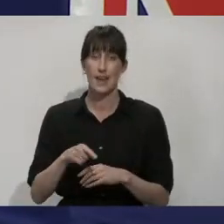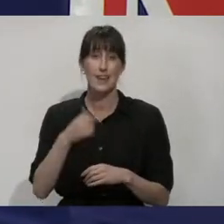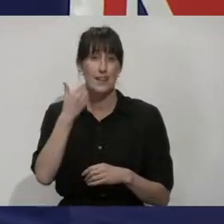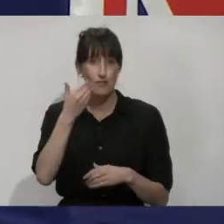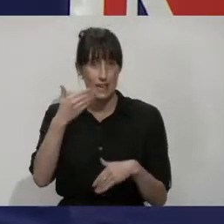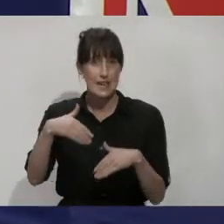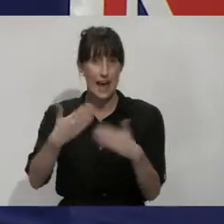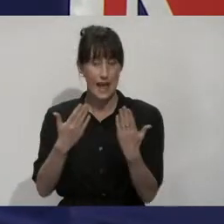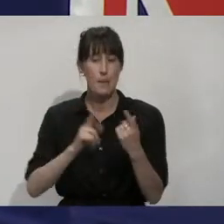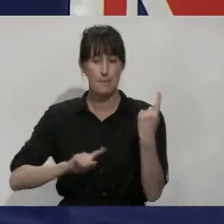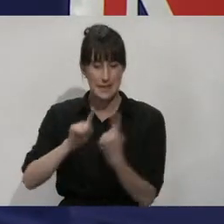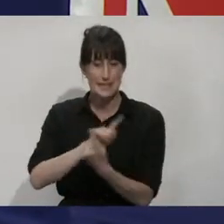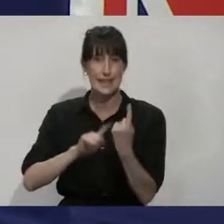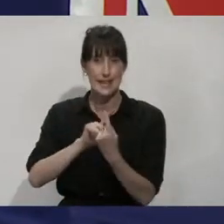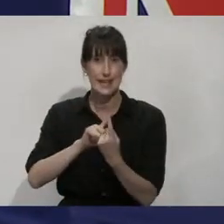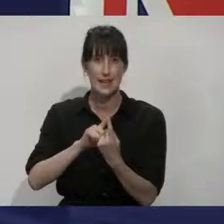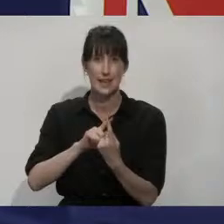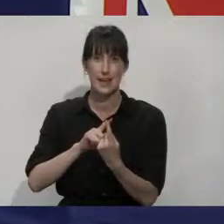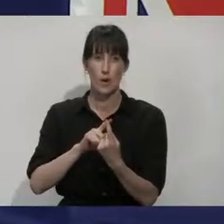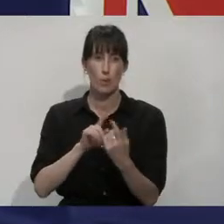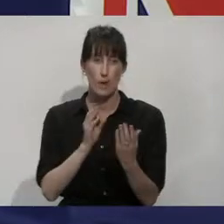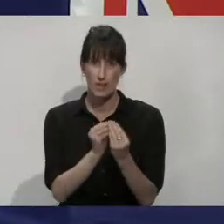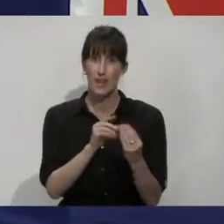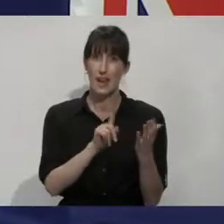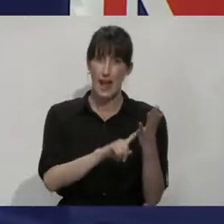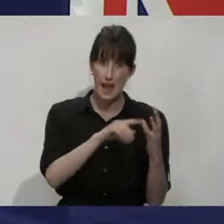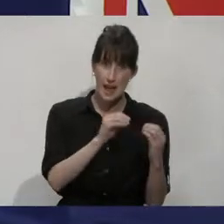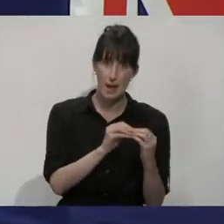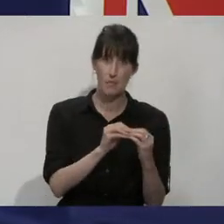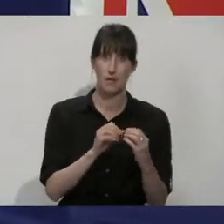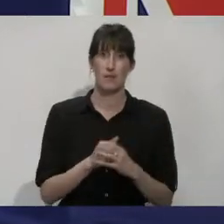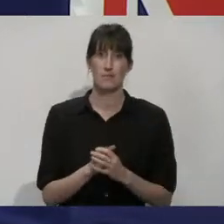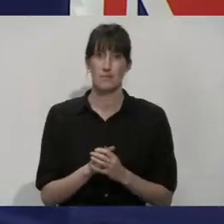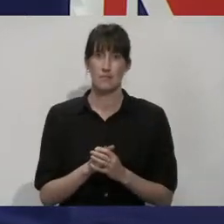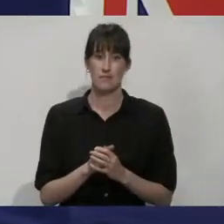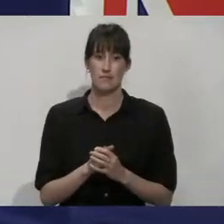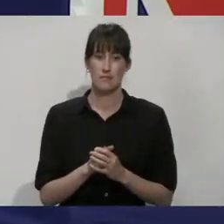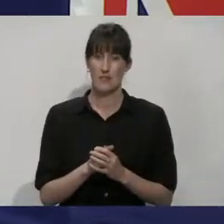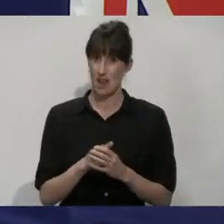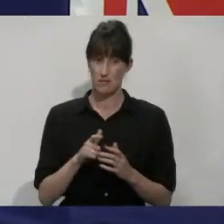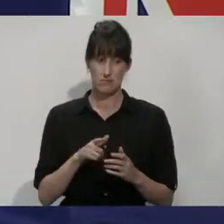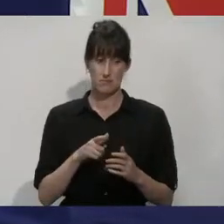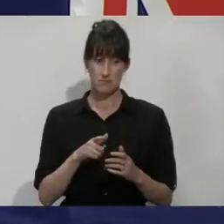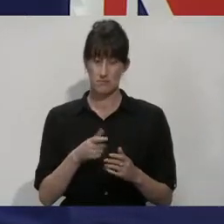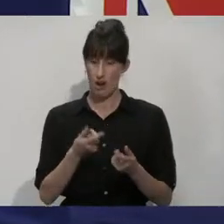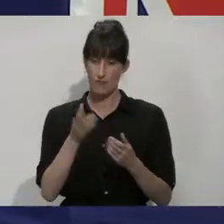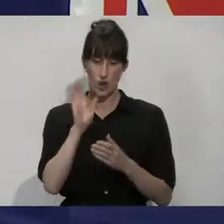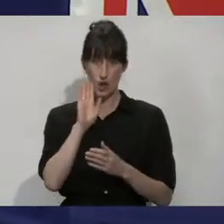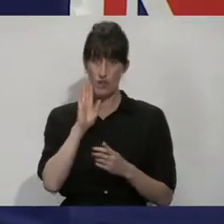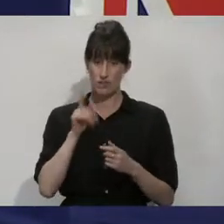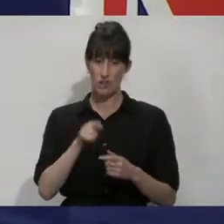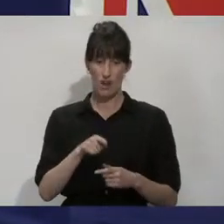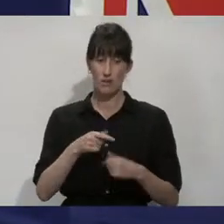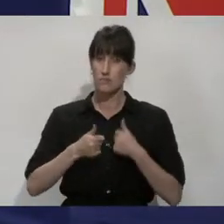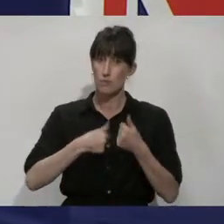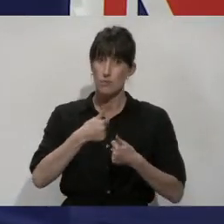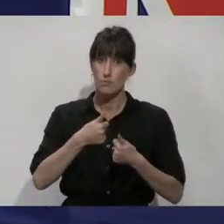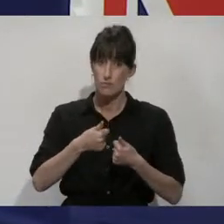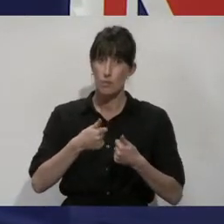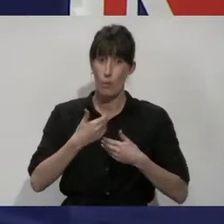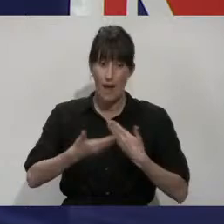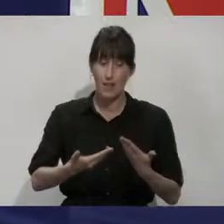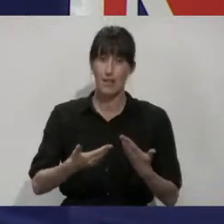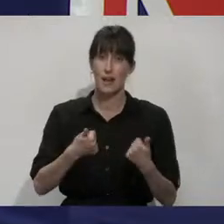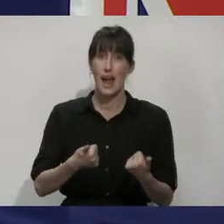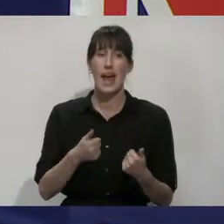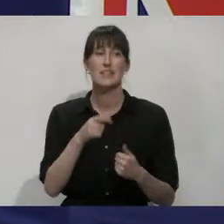meeting, which they have each morning with the labs today, and they're going well, and they'll be trying to rest some of their staff over the weekend